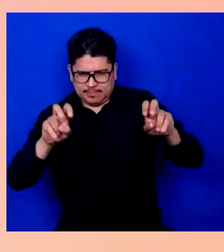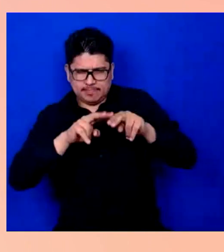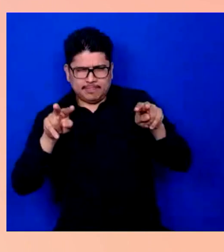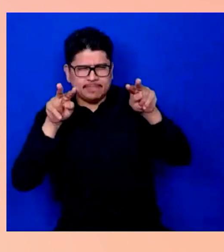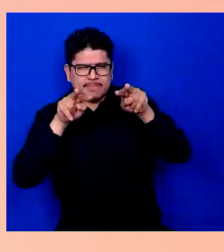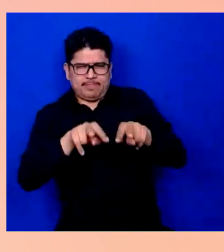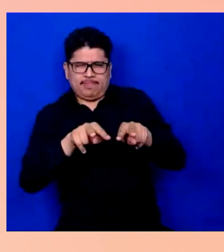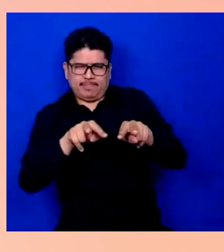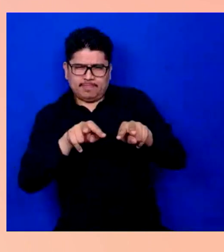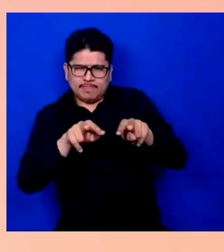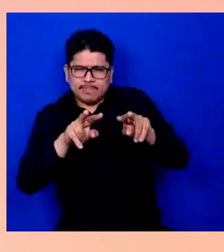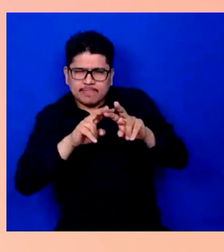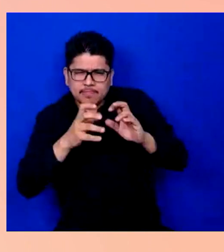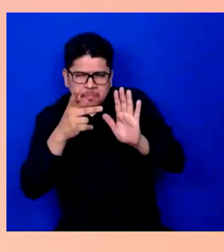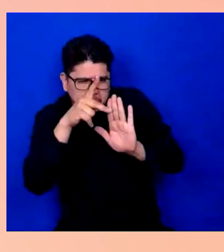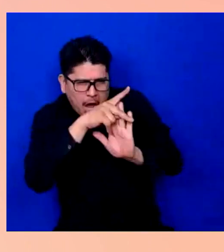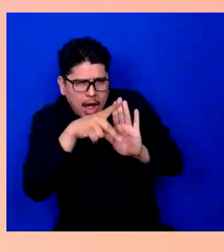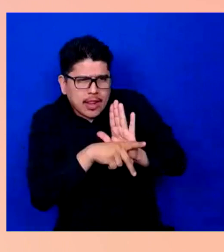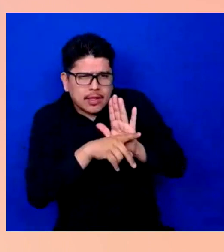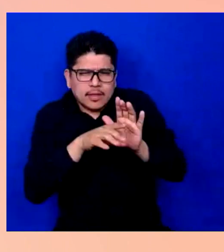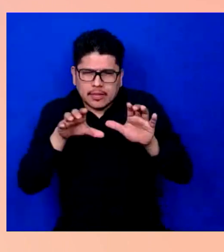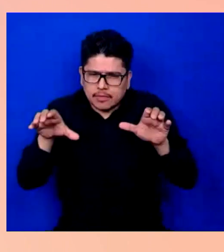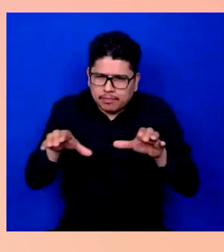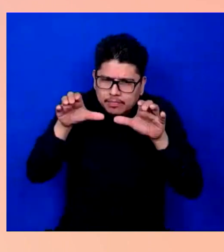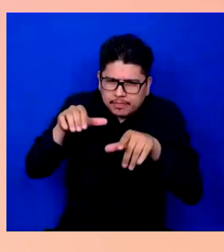It's fantastic for companies to